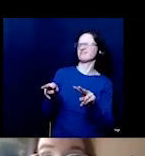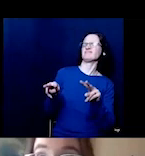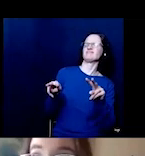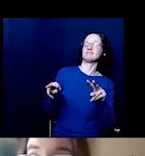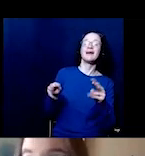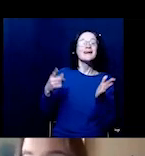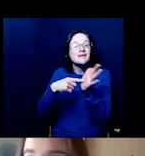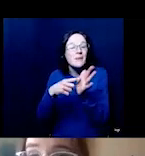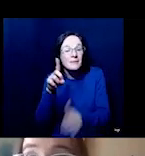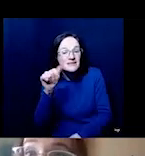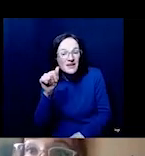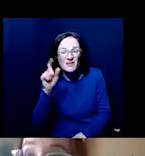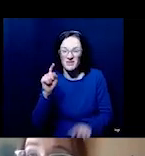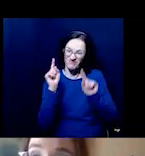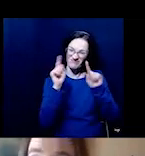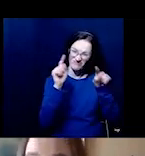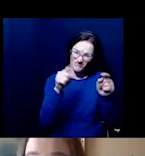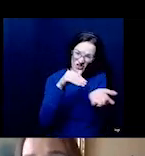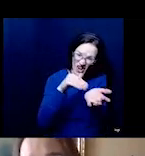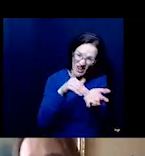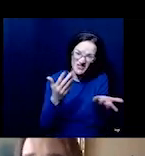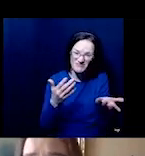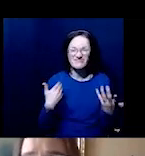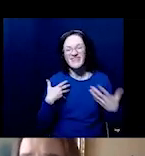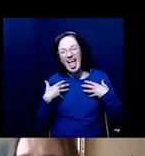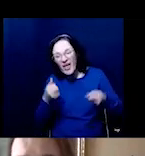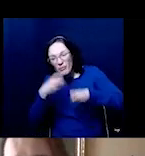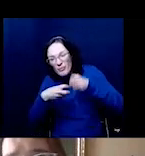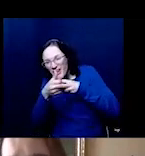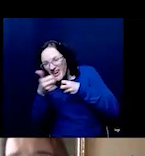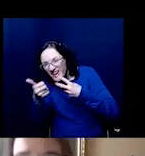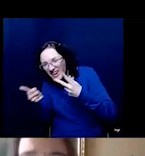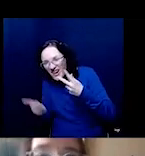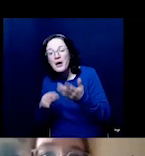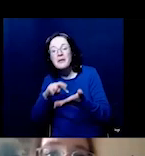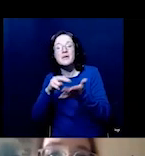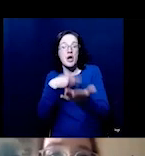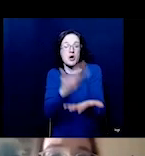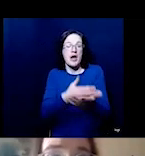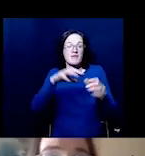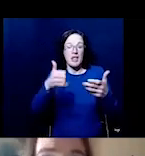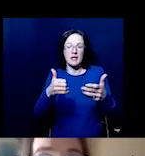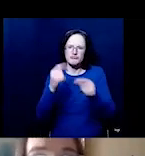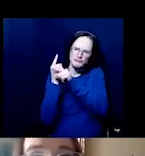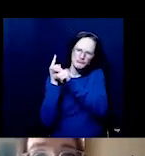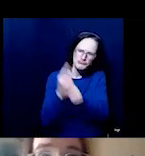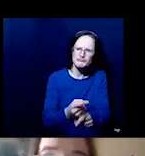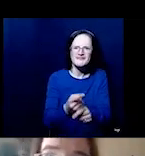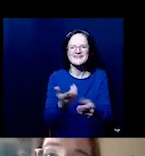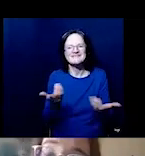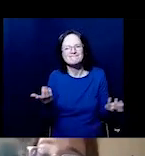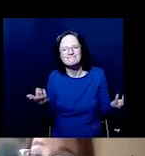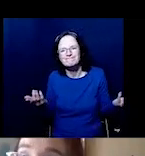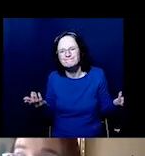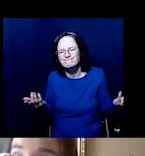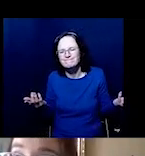and they sometimes have health problems related to their disabilities, so they can't always show up to class. There's also maintenance and